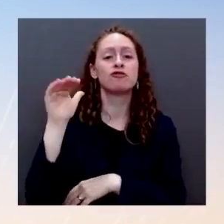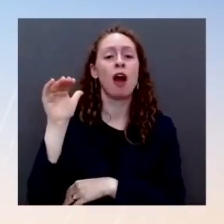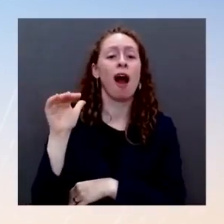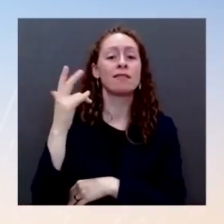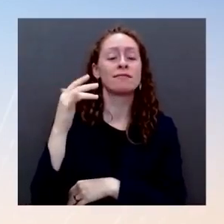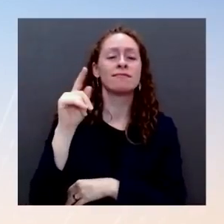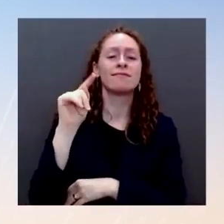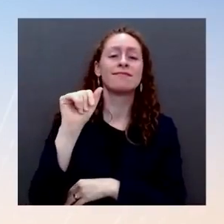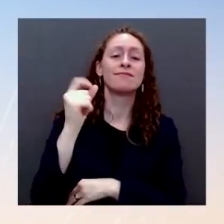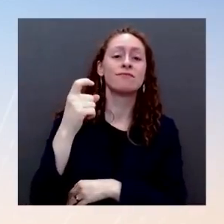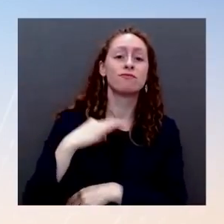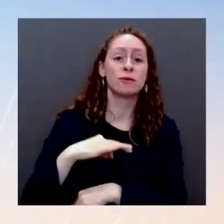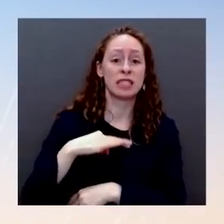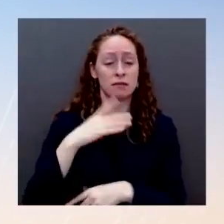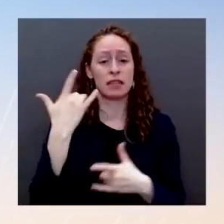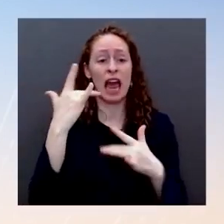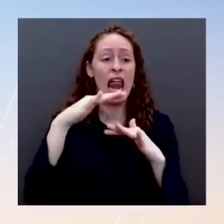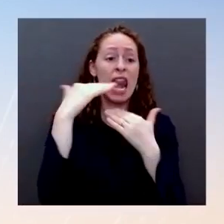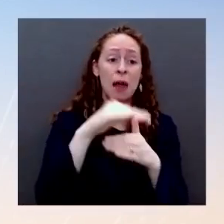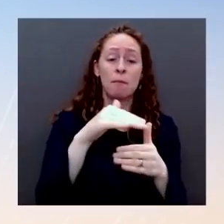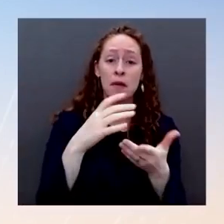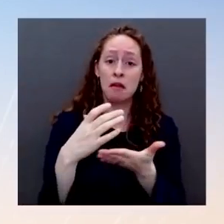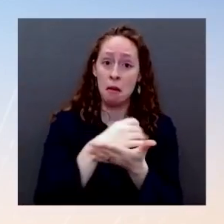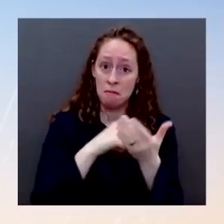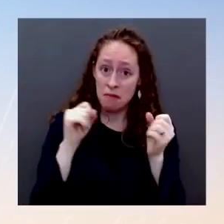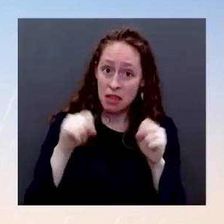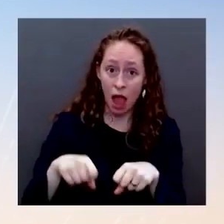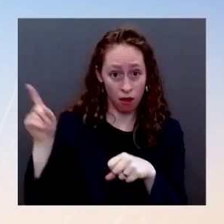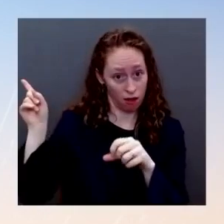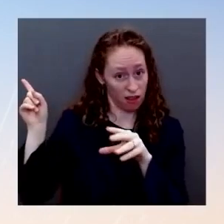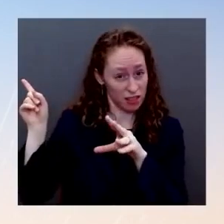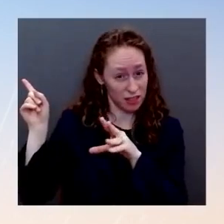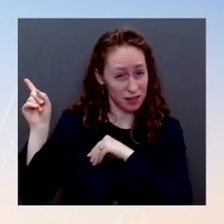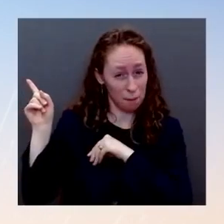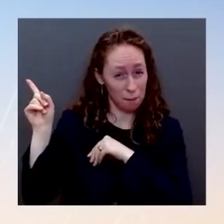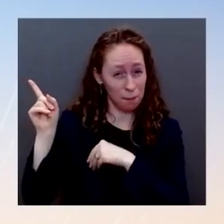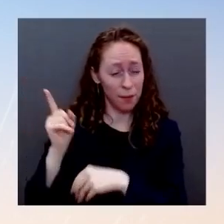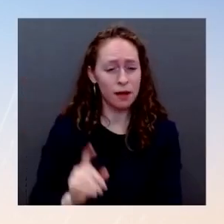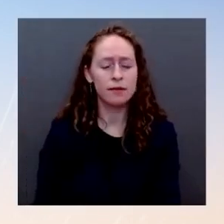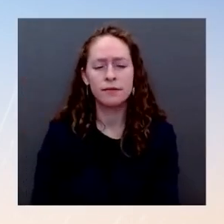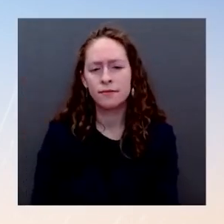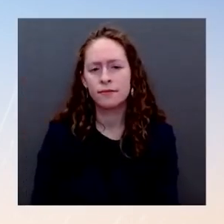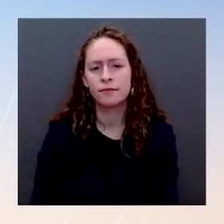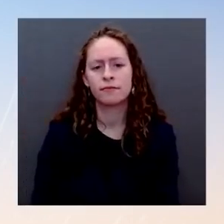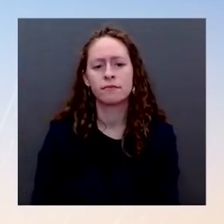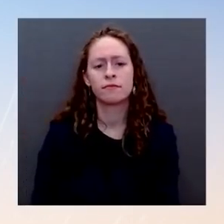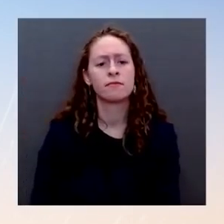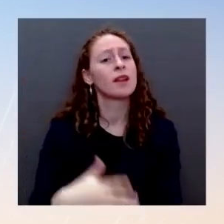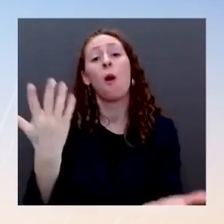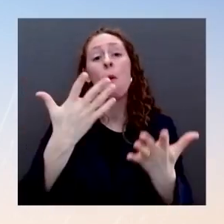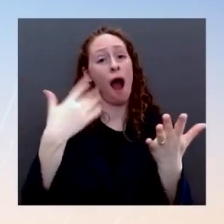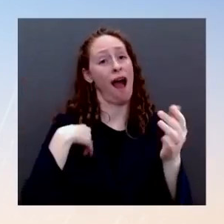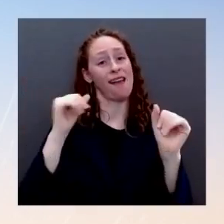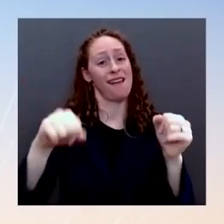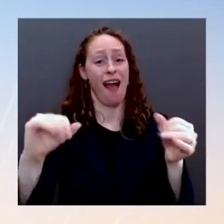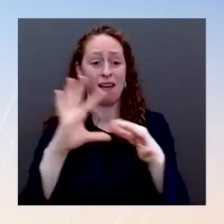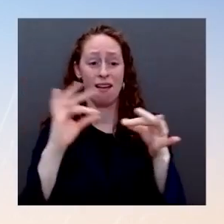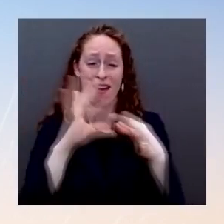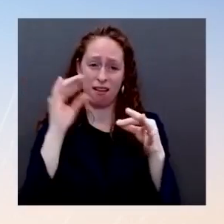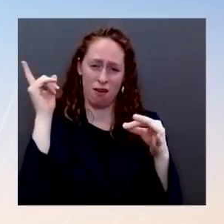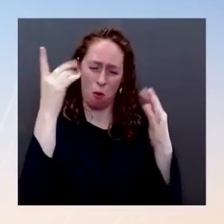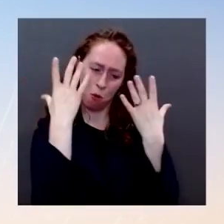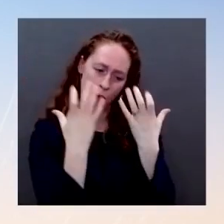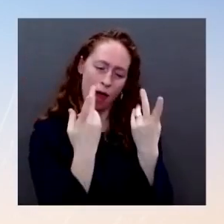it will lower costs for Americans across the country, childcare, elder care, health care, a lot of the areas that are impacting